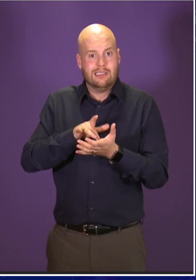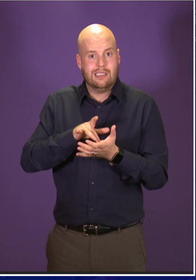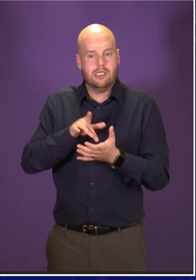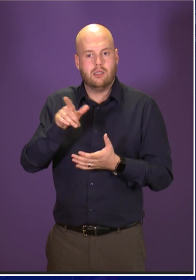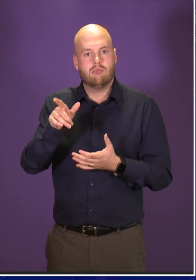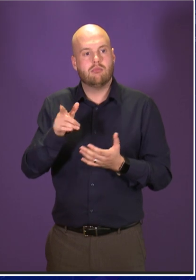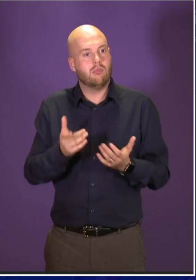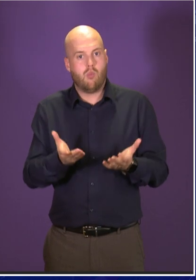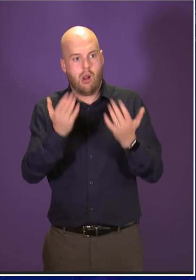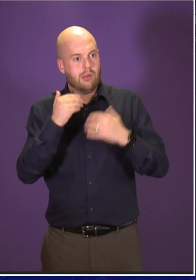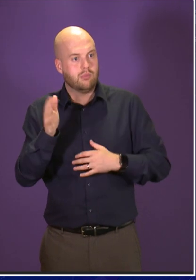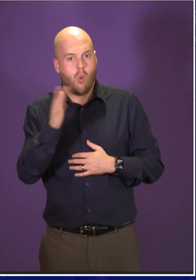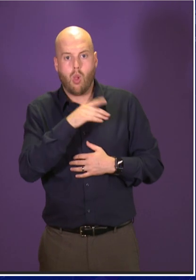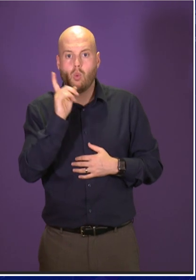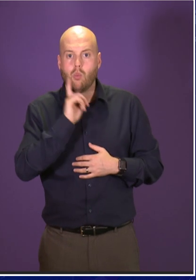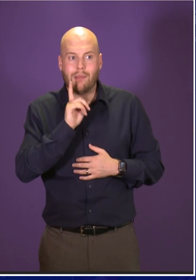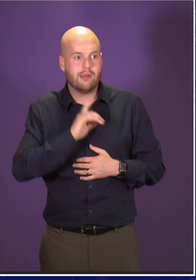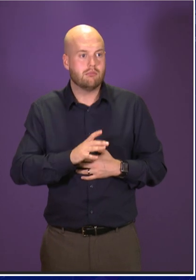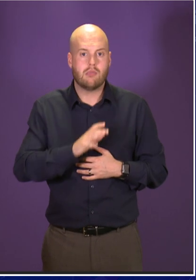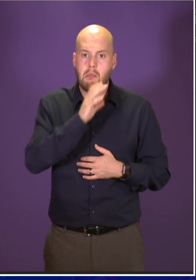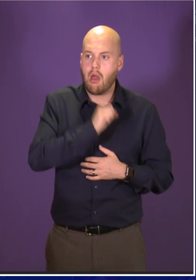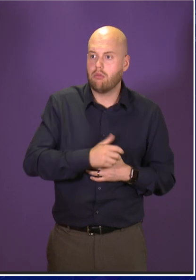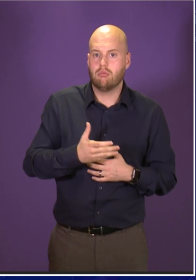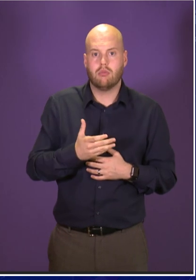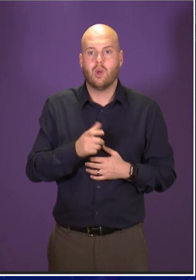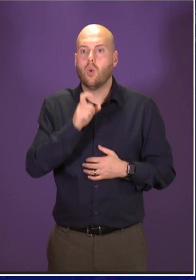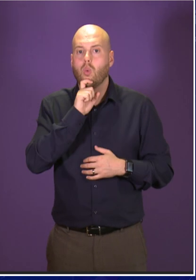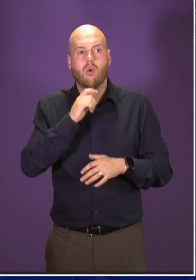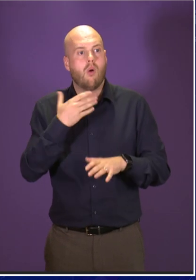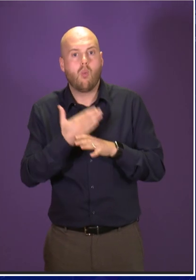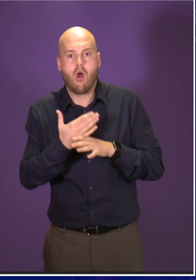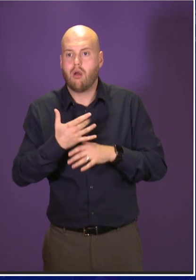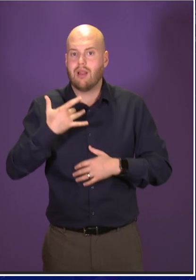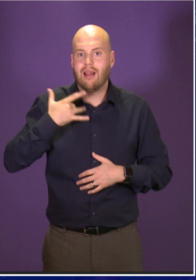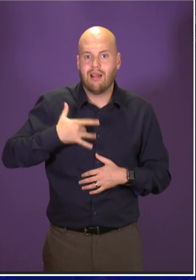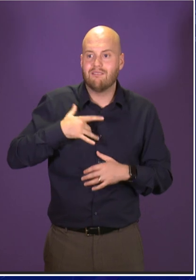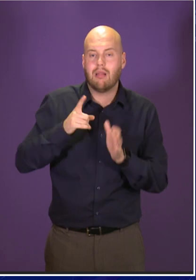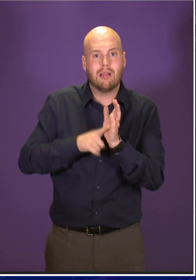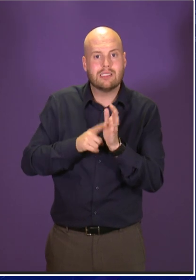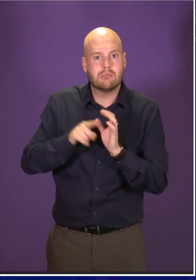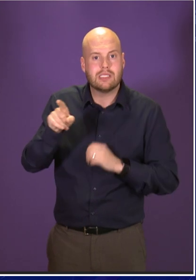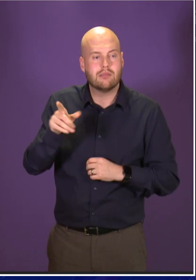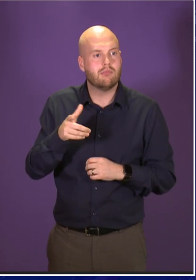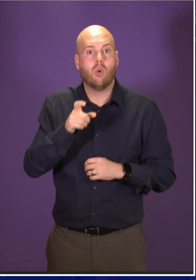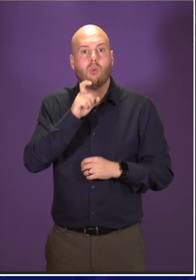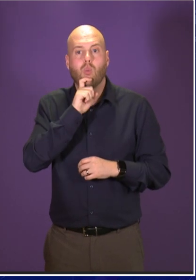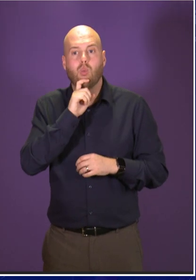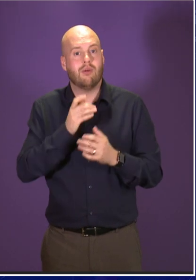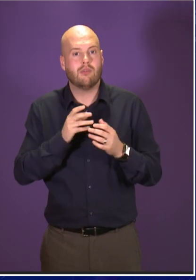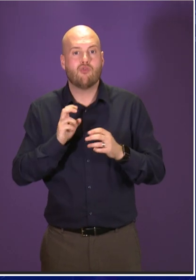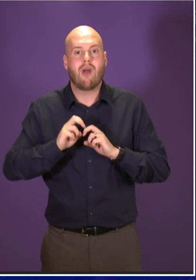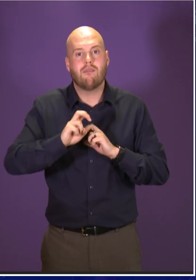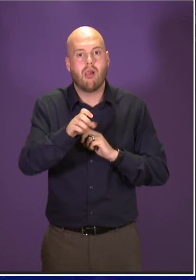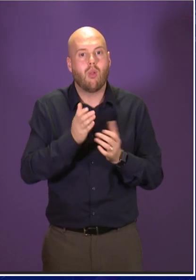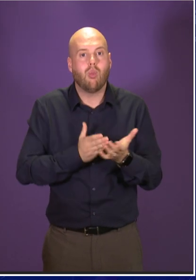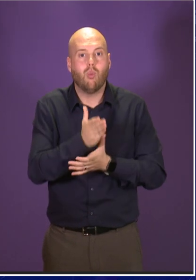all, women and men of our time, those who live and work in Lisbon, those that are in transit, all of them in search